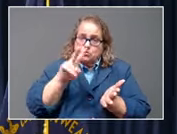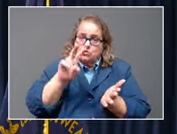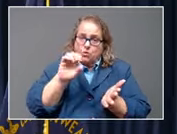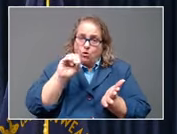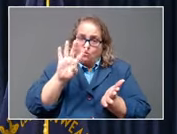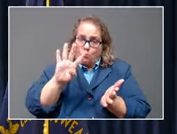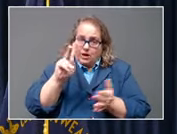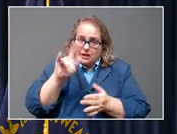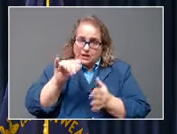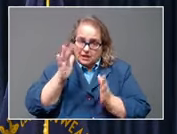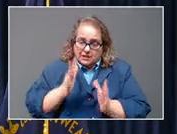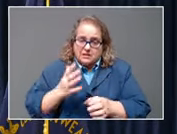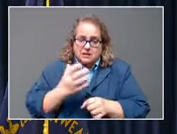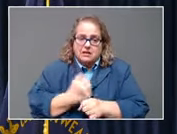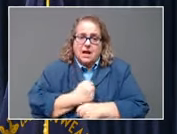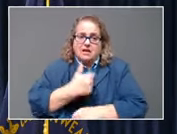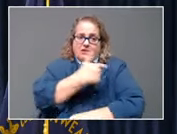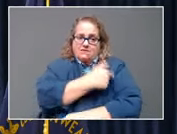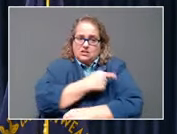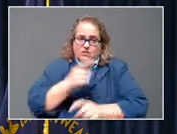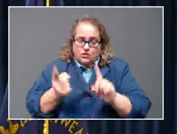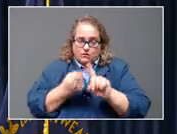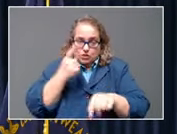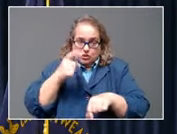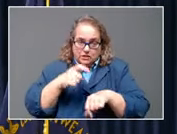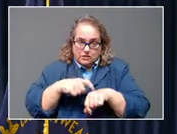got vaccinated for the first time.